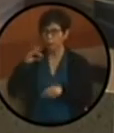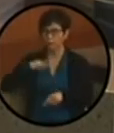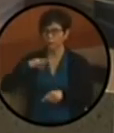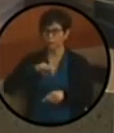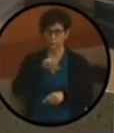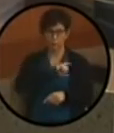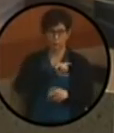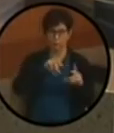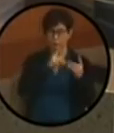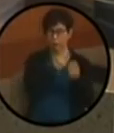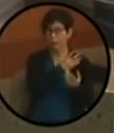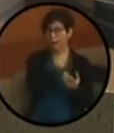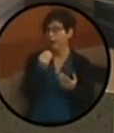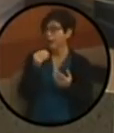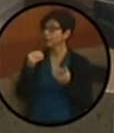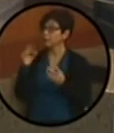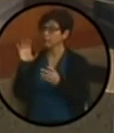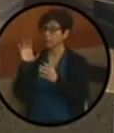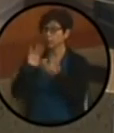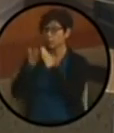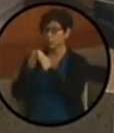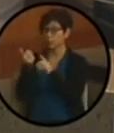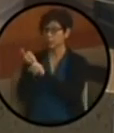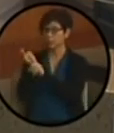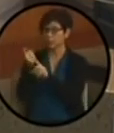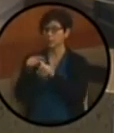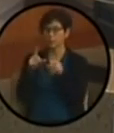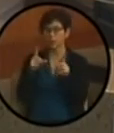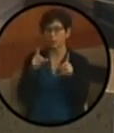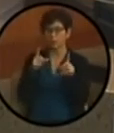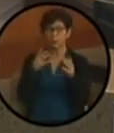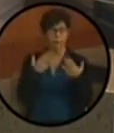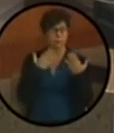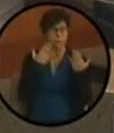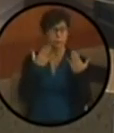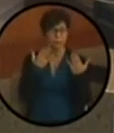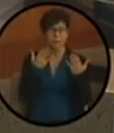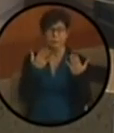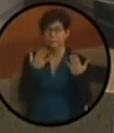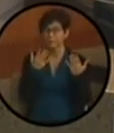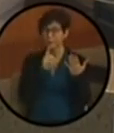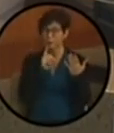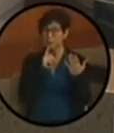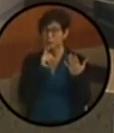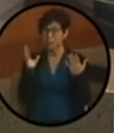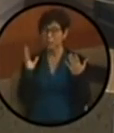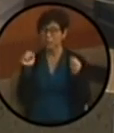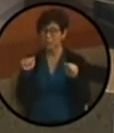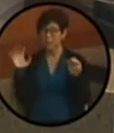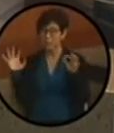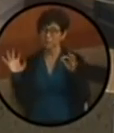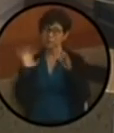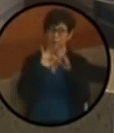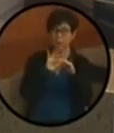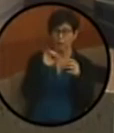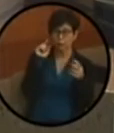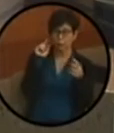community. But I think the recommendations, we could even tie it even closer to specific